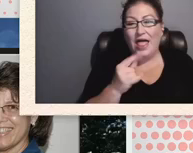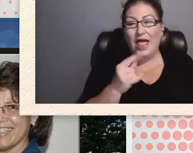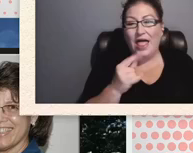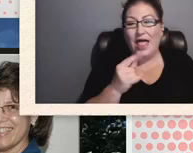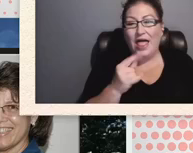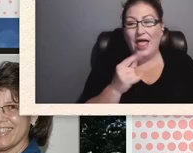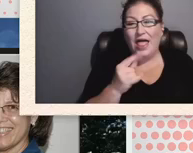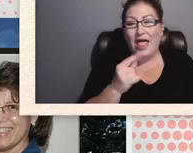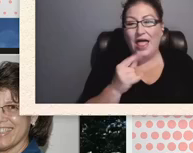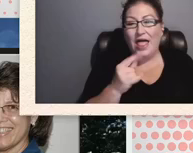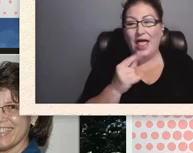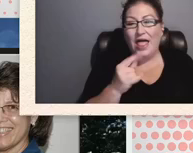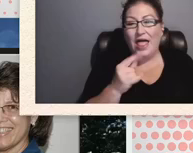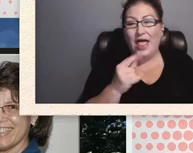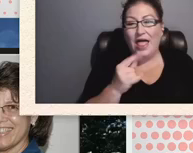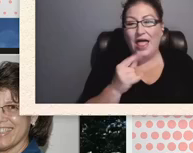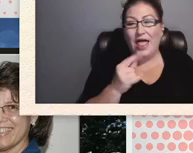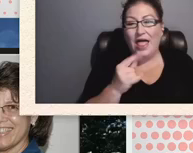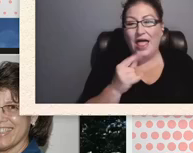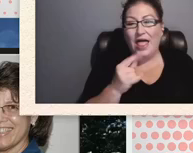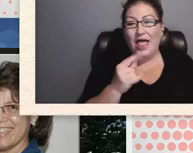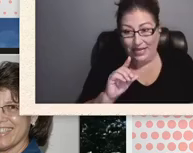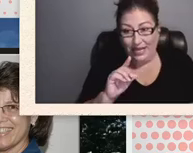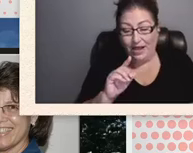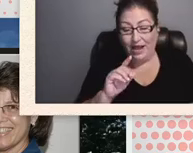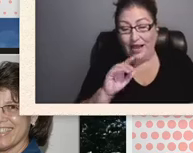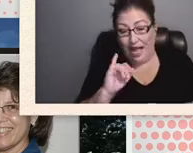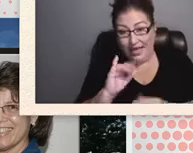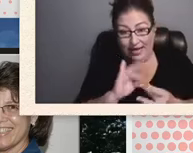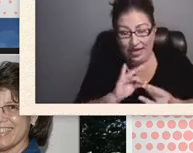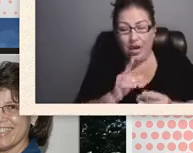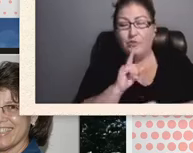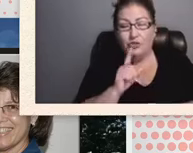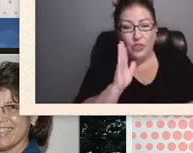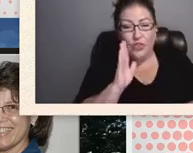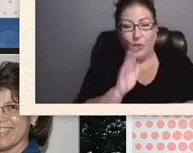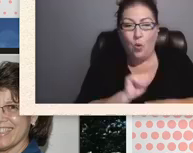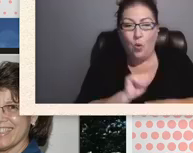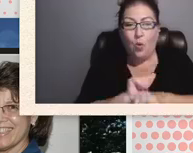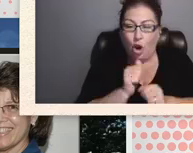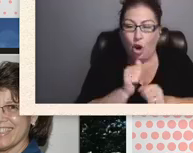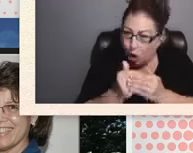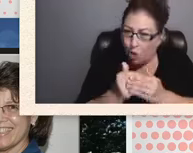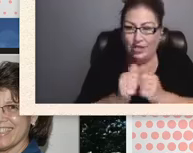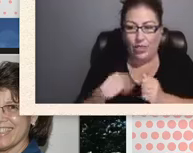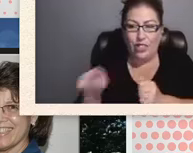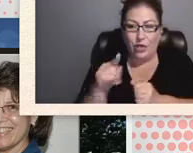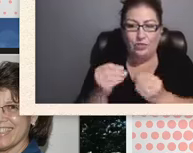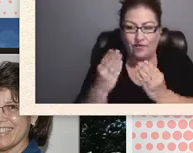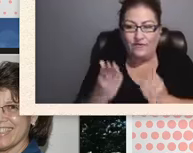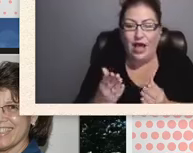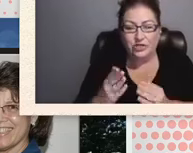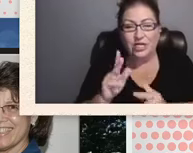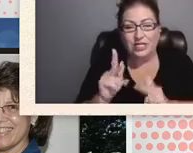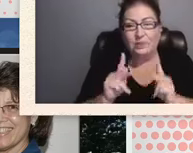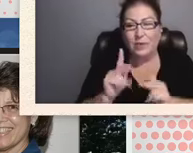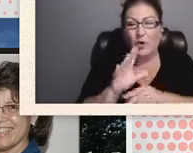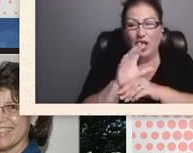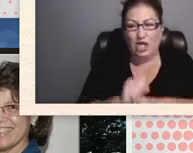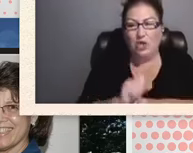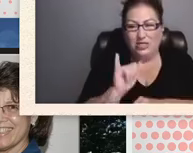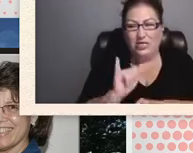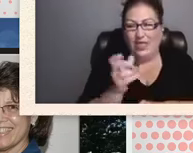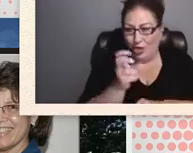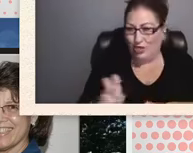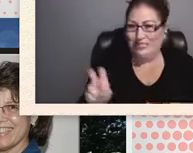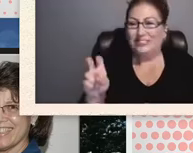using APDI Connect, I'm sure that they'll be working closely with those providers as folks get used to that transition. So